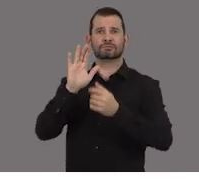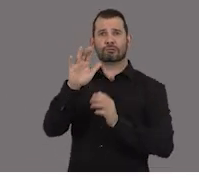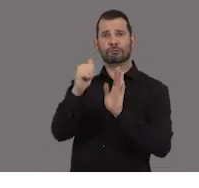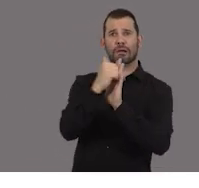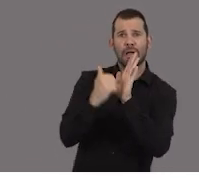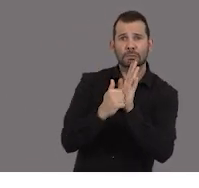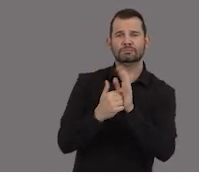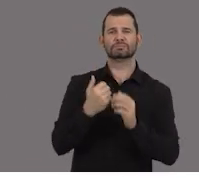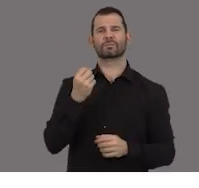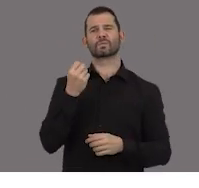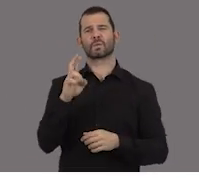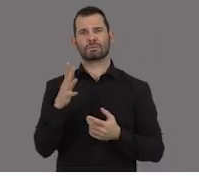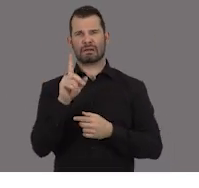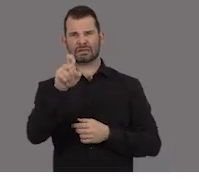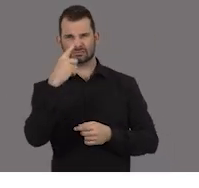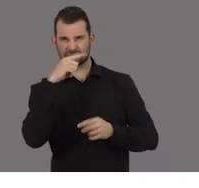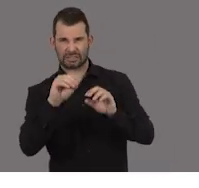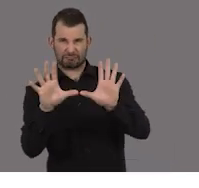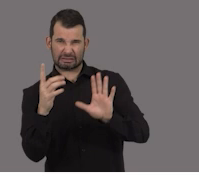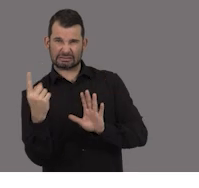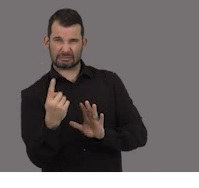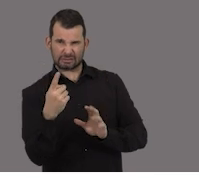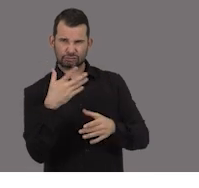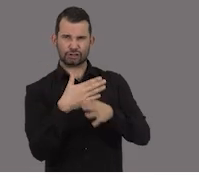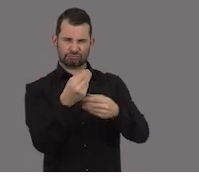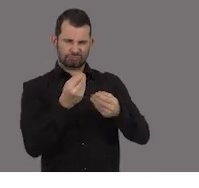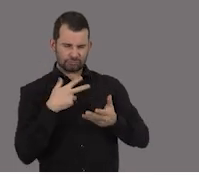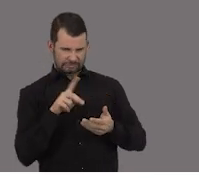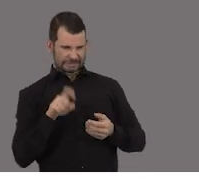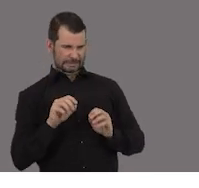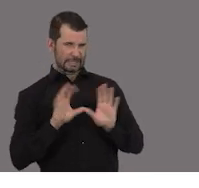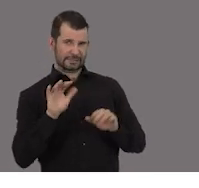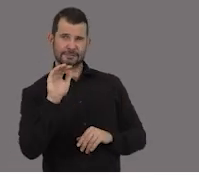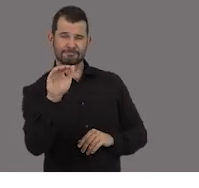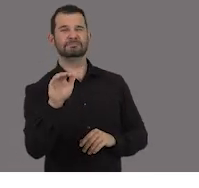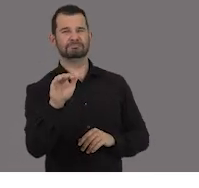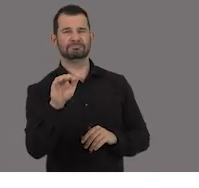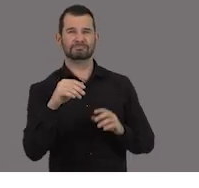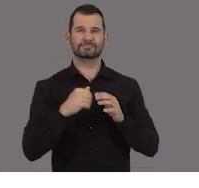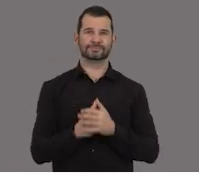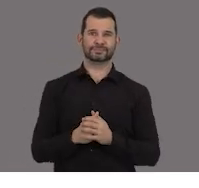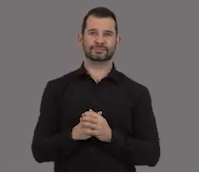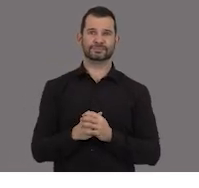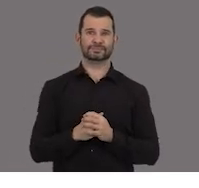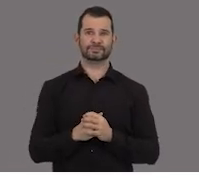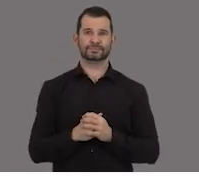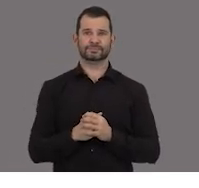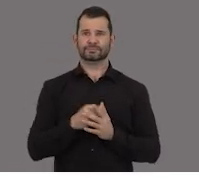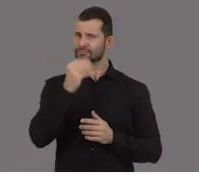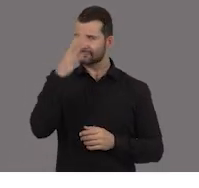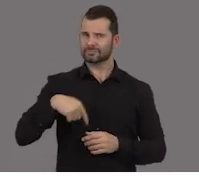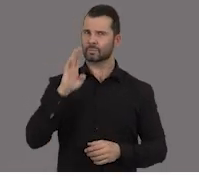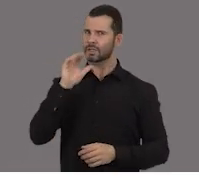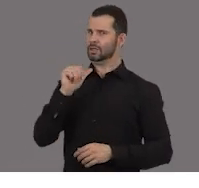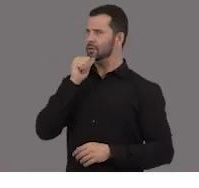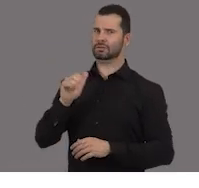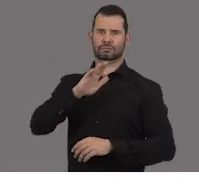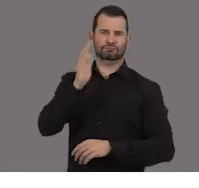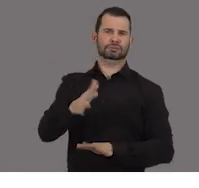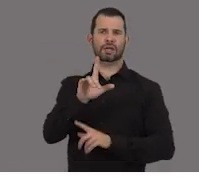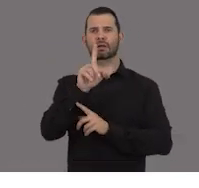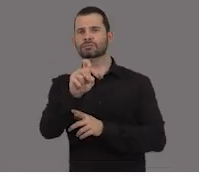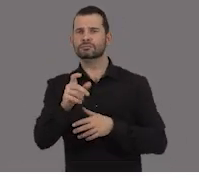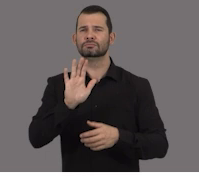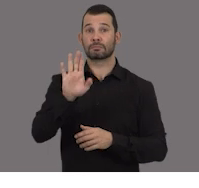about your account or ask you to clarify something you have shared with us. We will not ask you for your